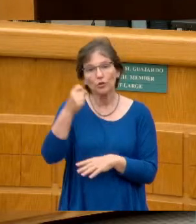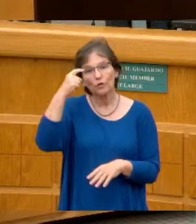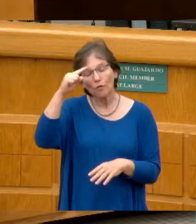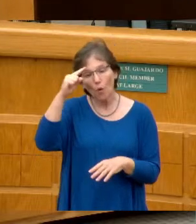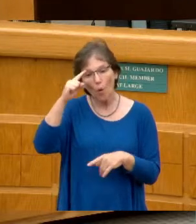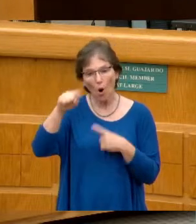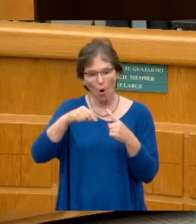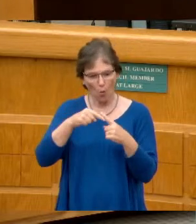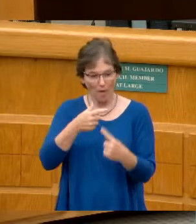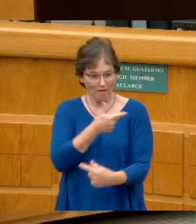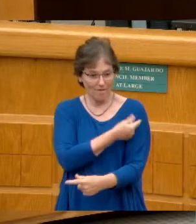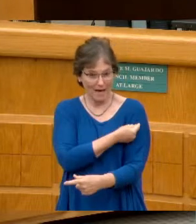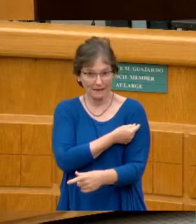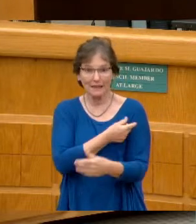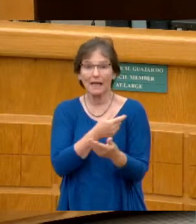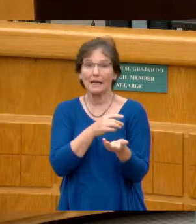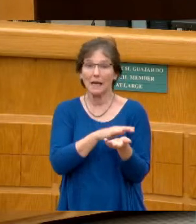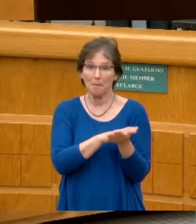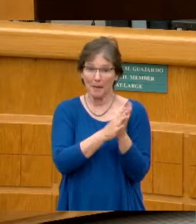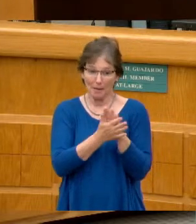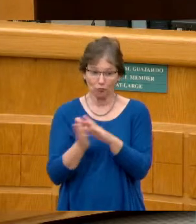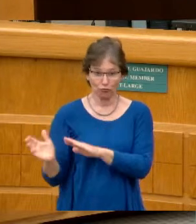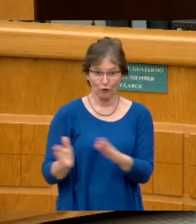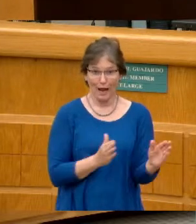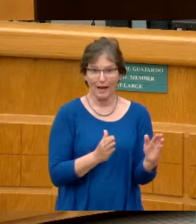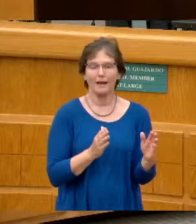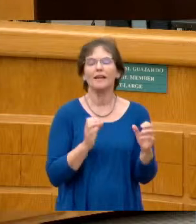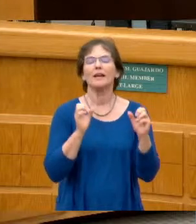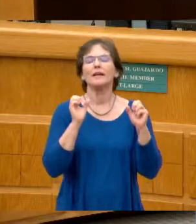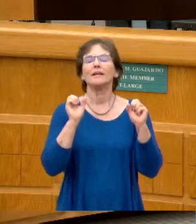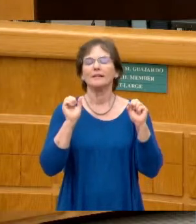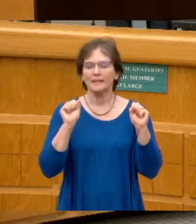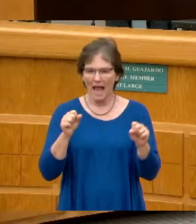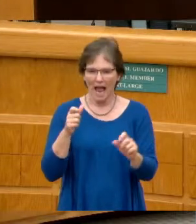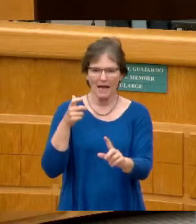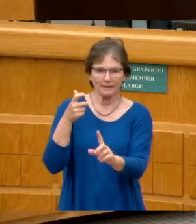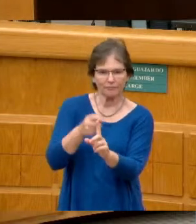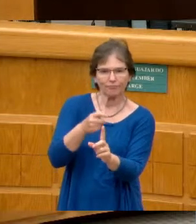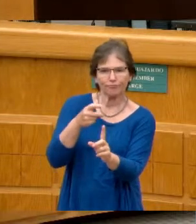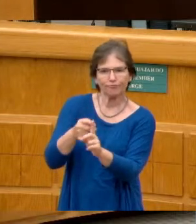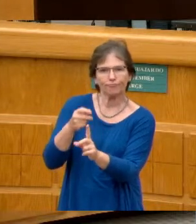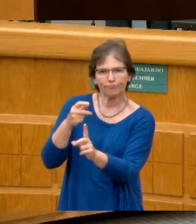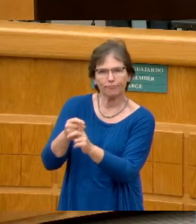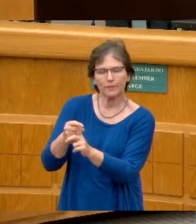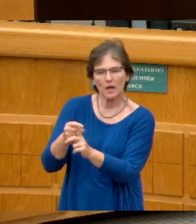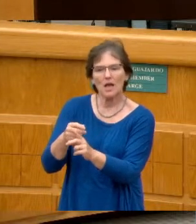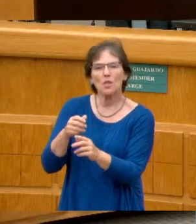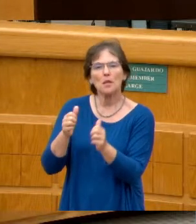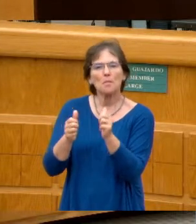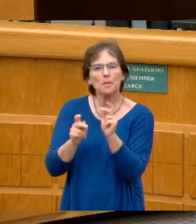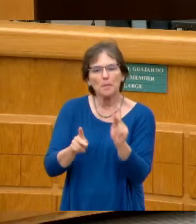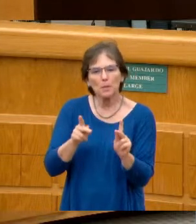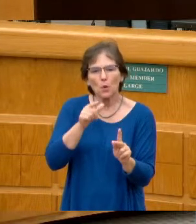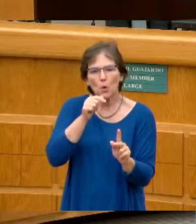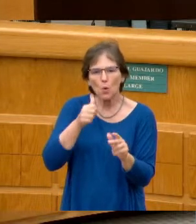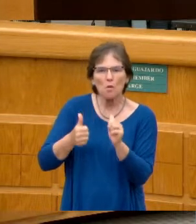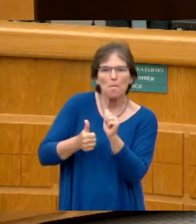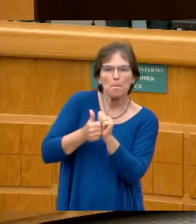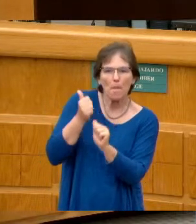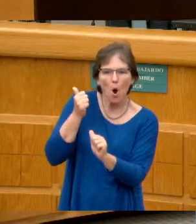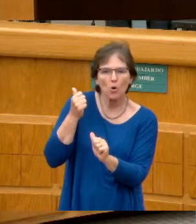treatment, medical resources that they might need to fight this disease and, of course, we hope recover.